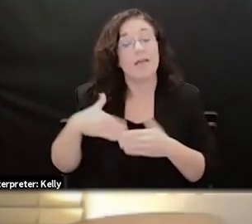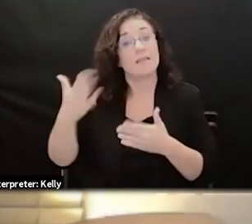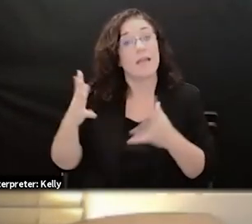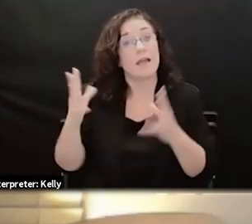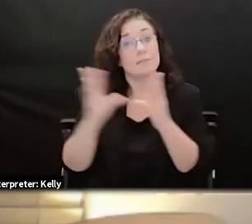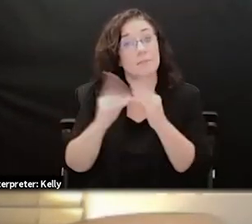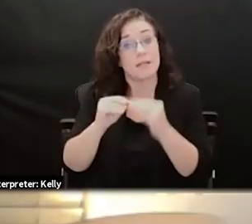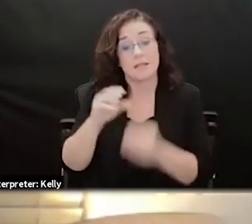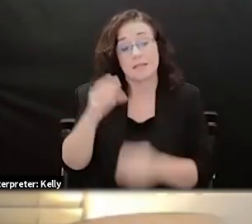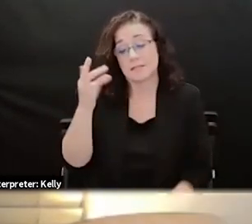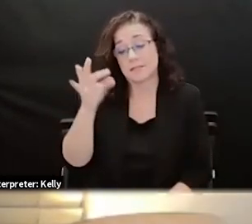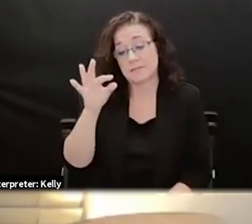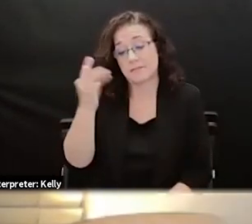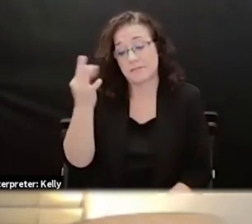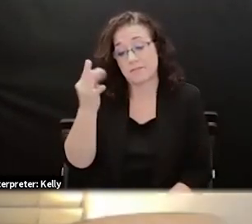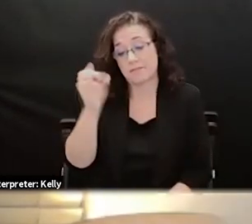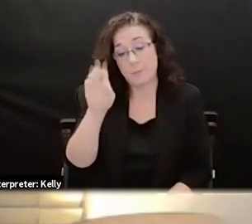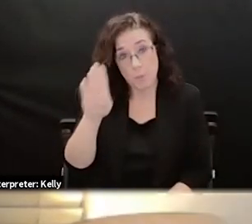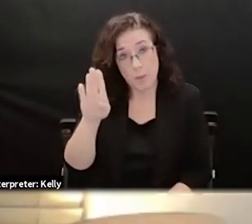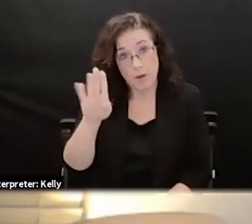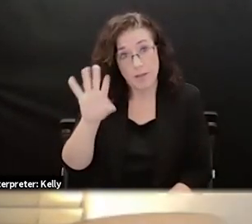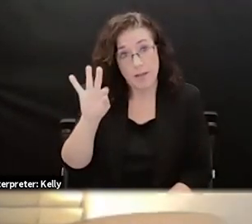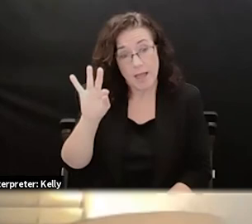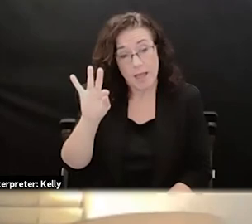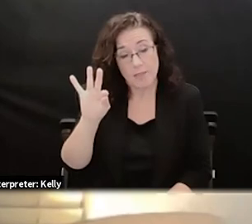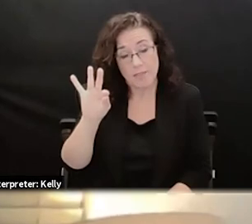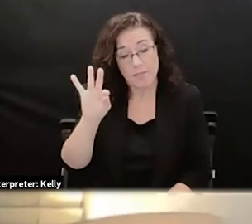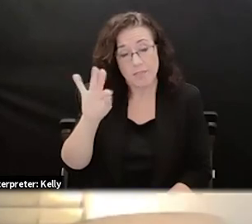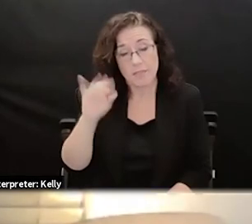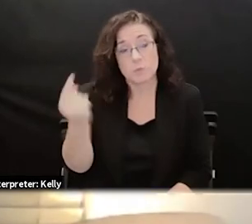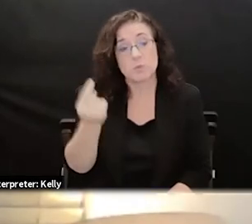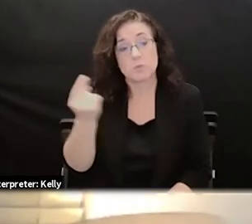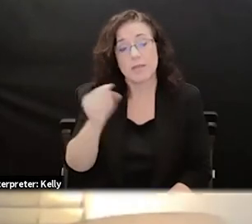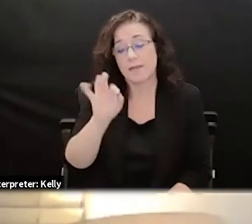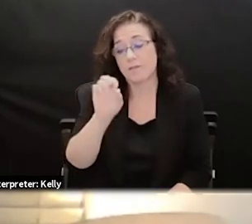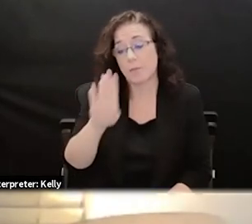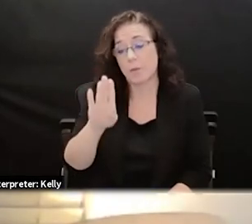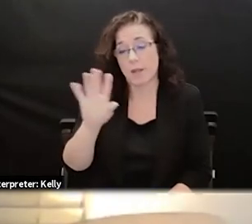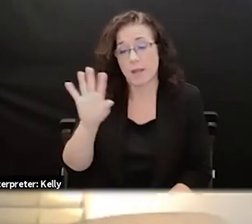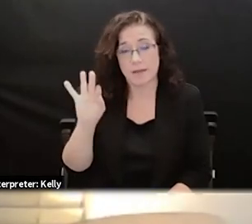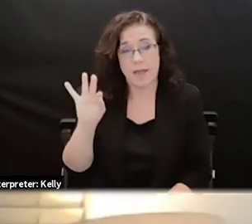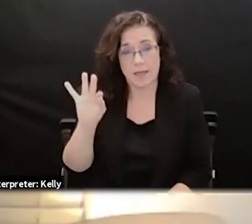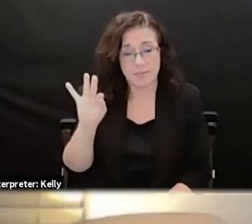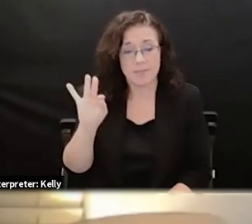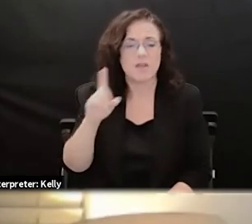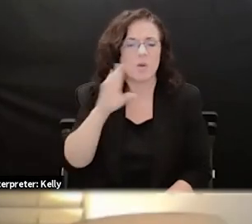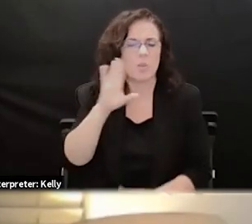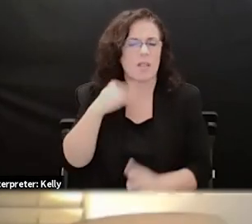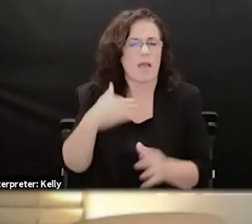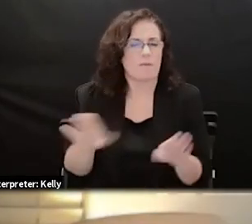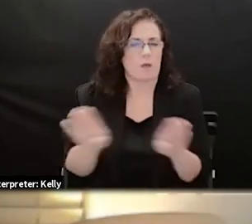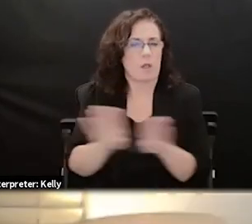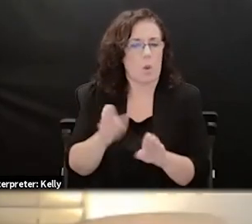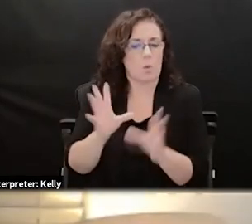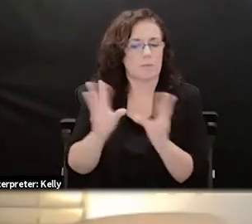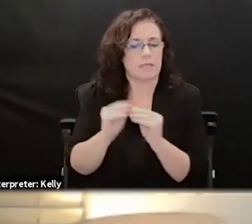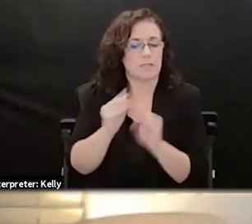on at 6 30 of course with closed session ahead of it not